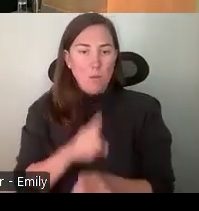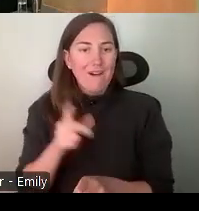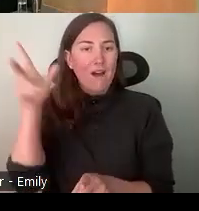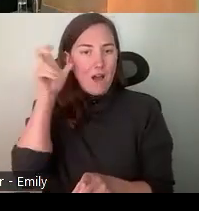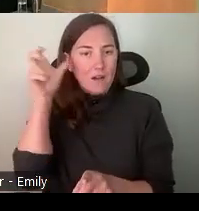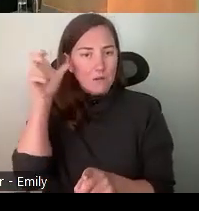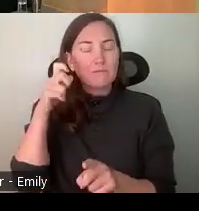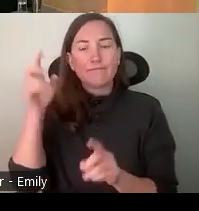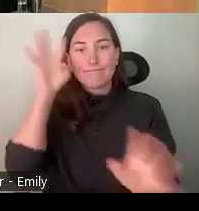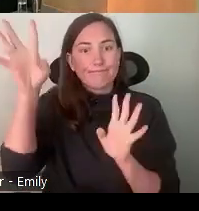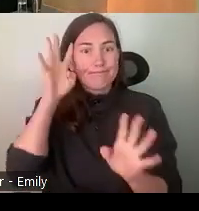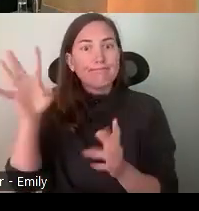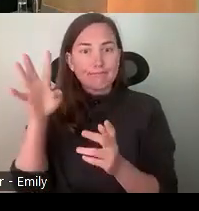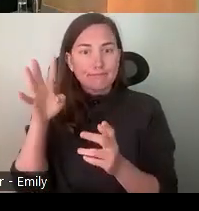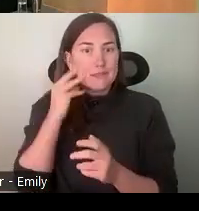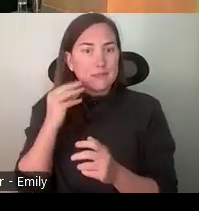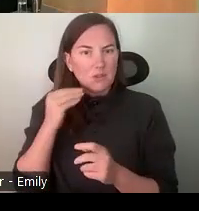experiences.